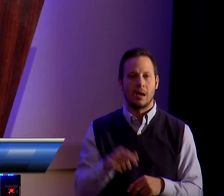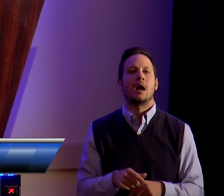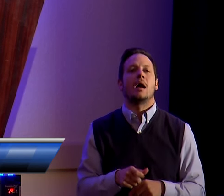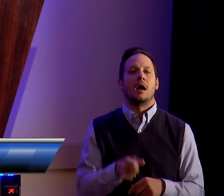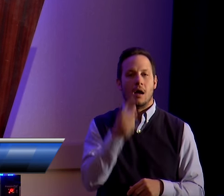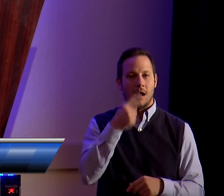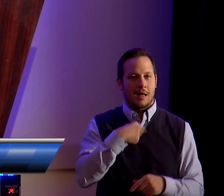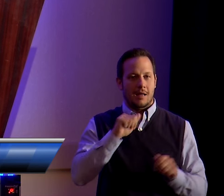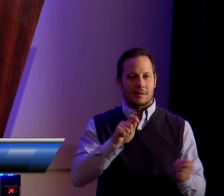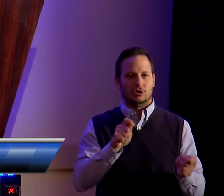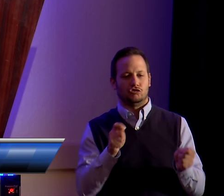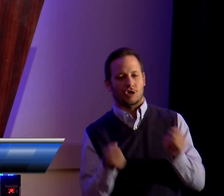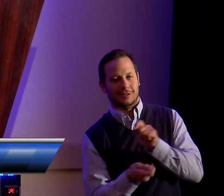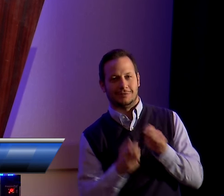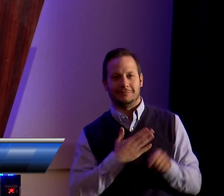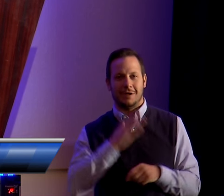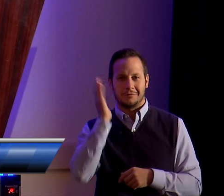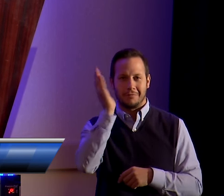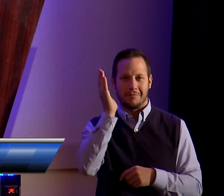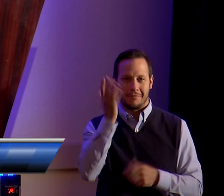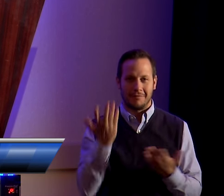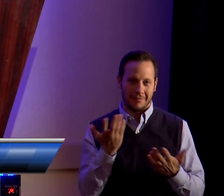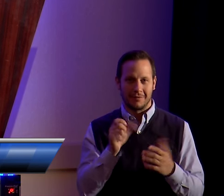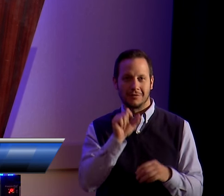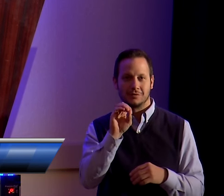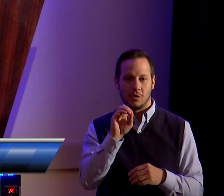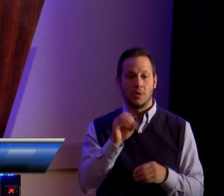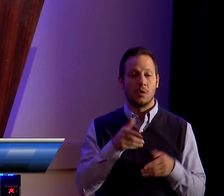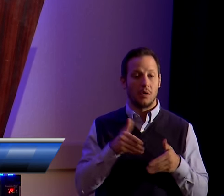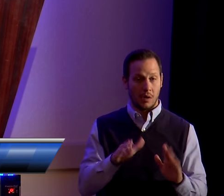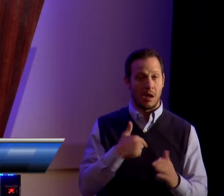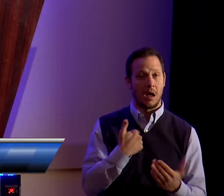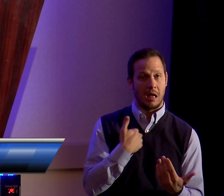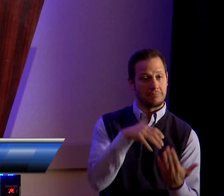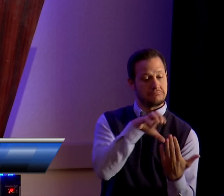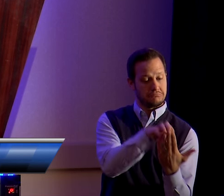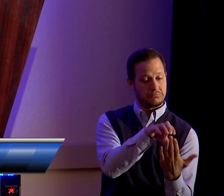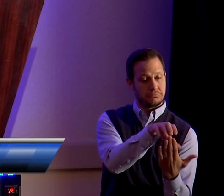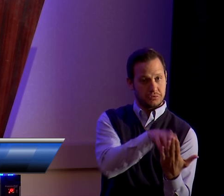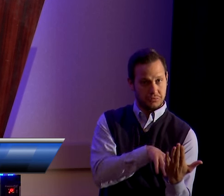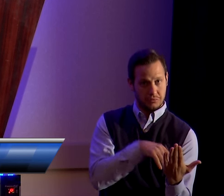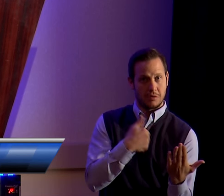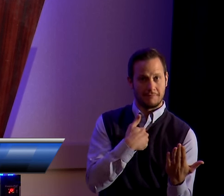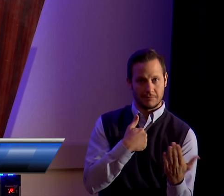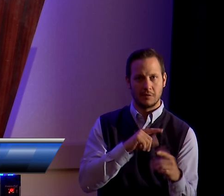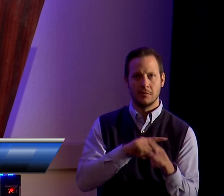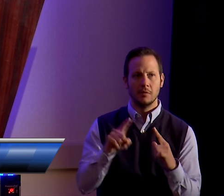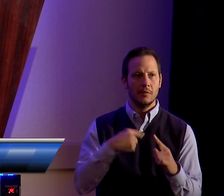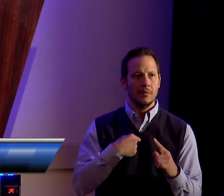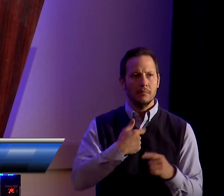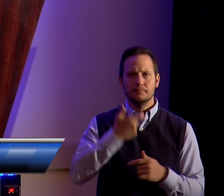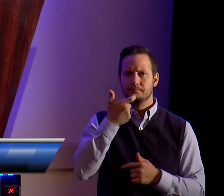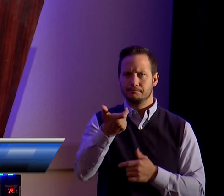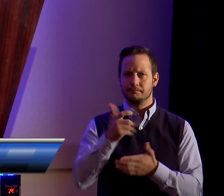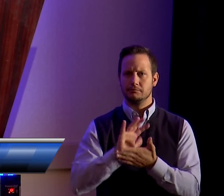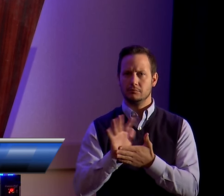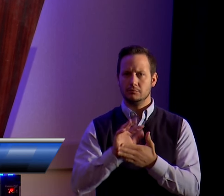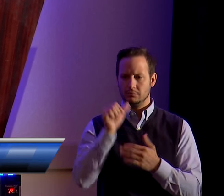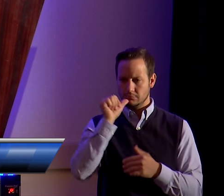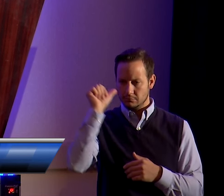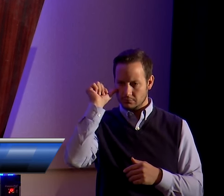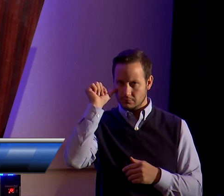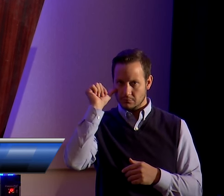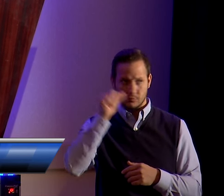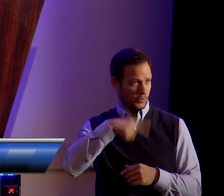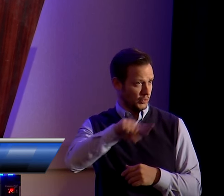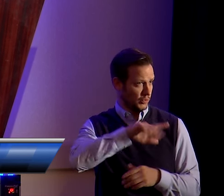talk. And so while I have a prepared section, after seeing the movie yesterday,